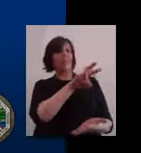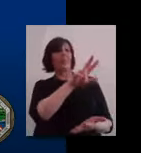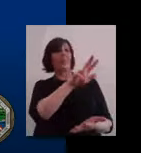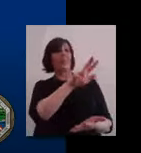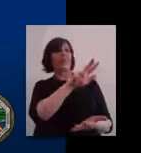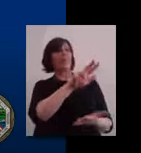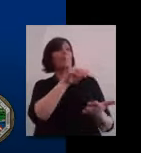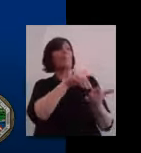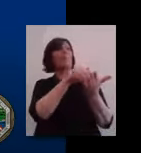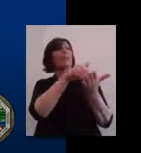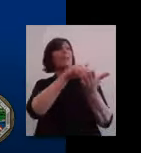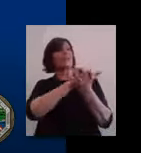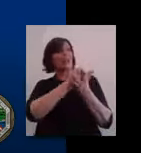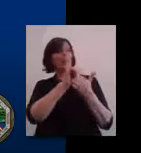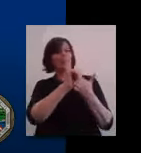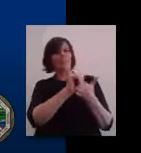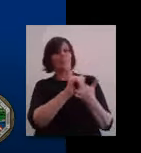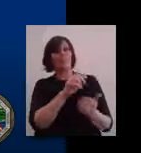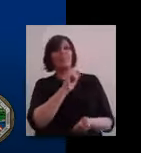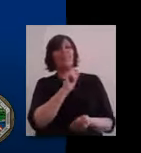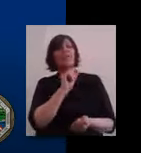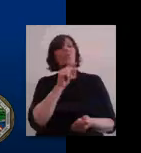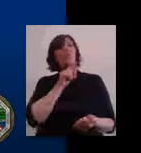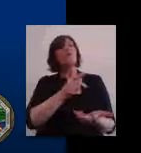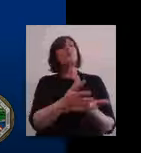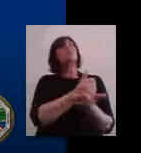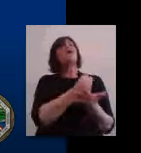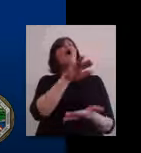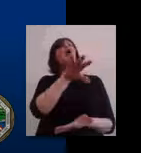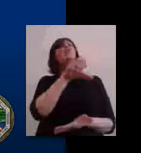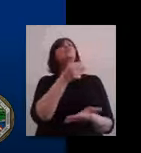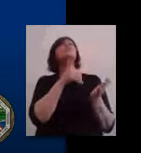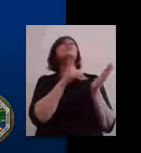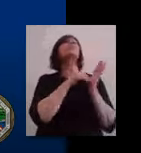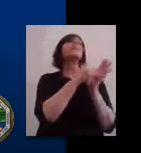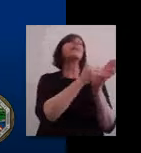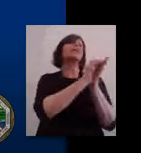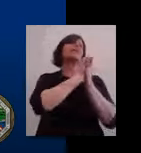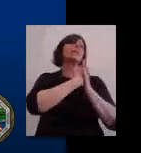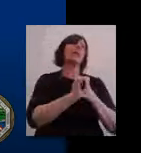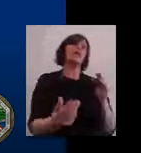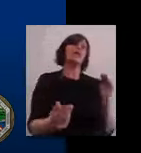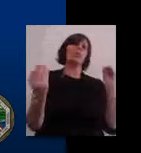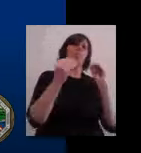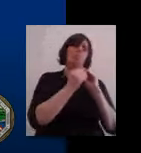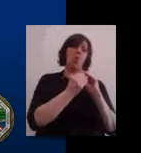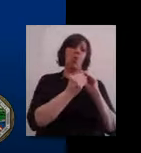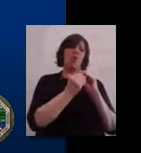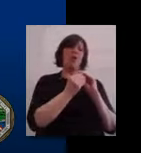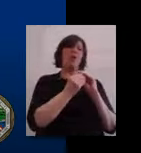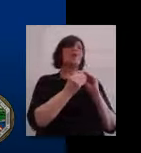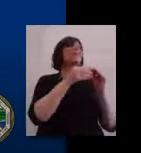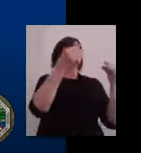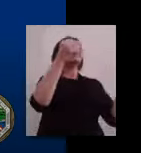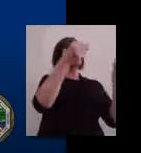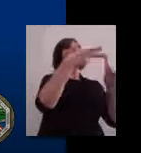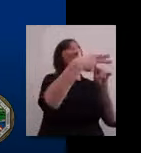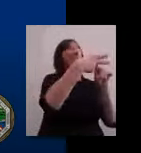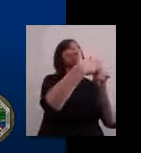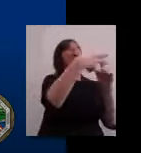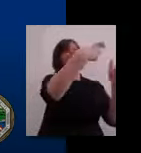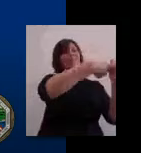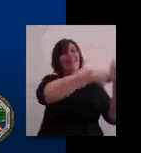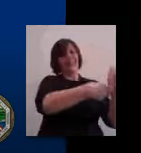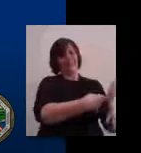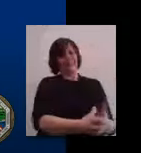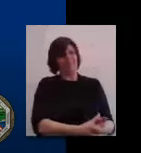We receive hundreds and hundreds of millions of dollars more in sales and hotel taxes than we bring in property taxes. We've brought in the